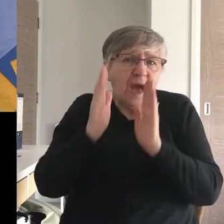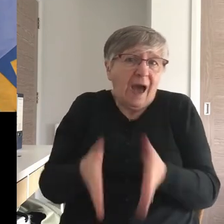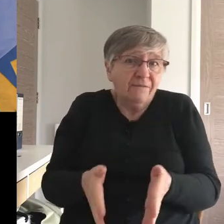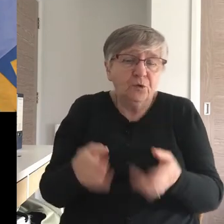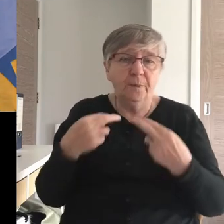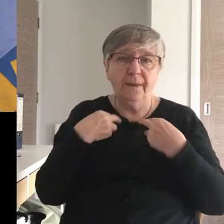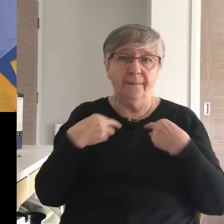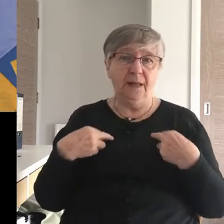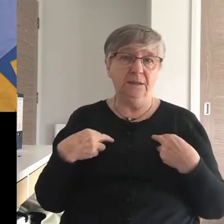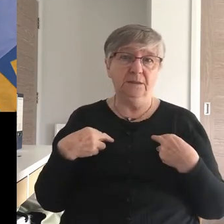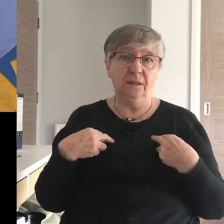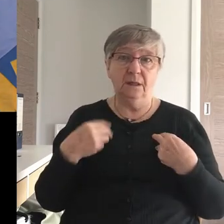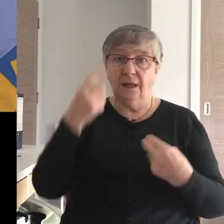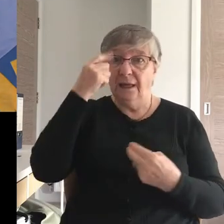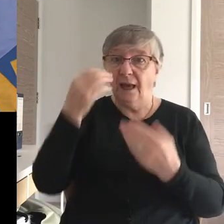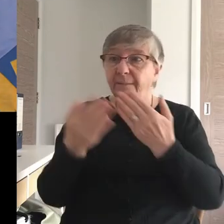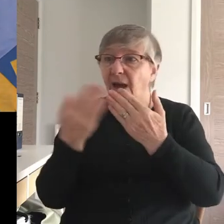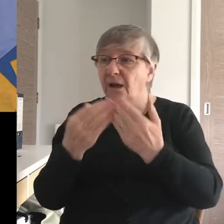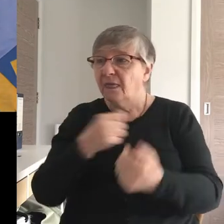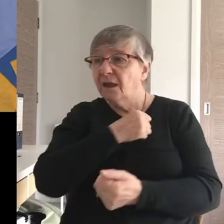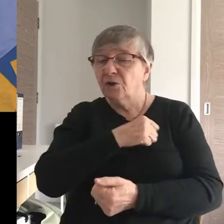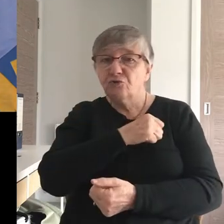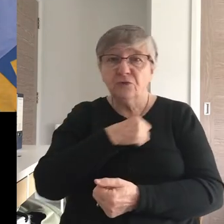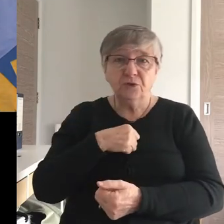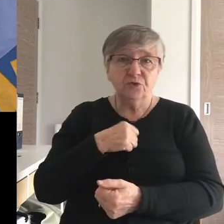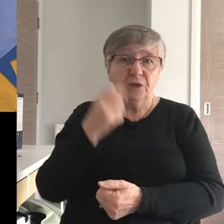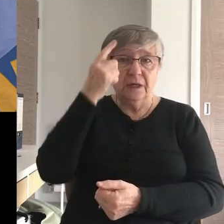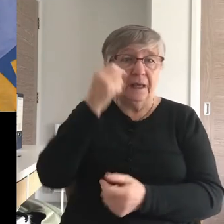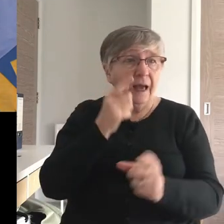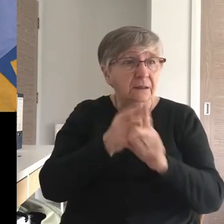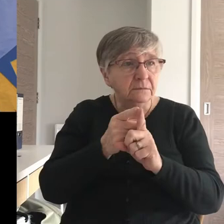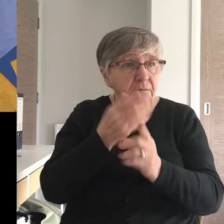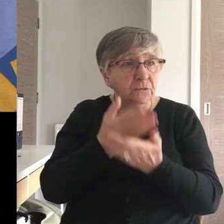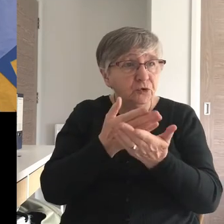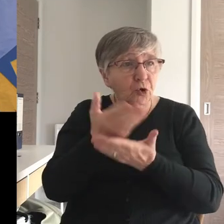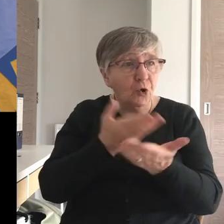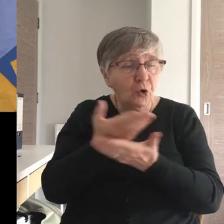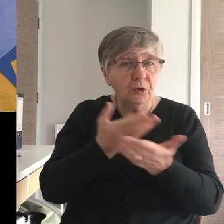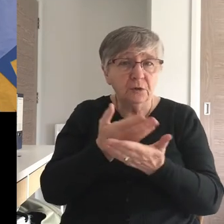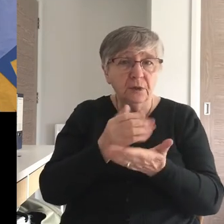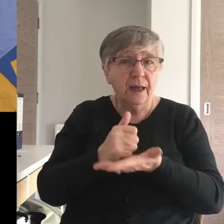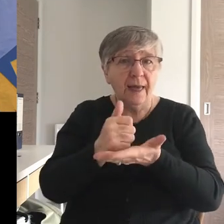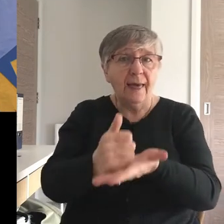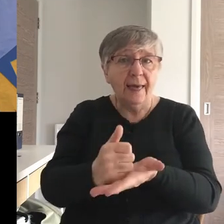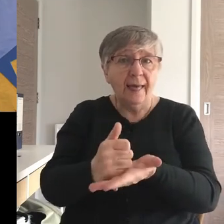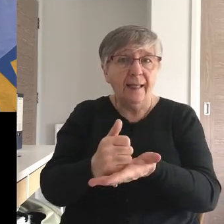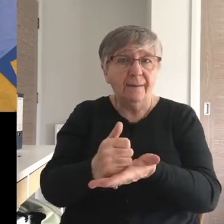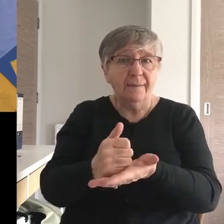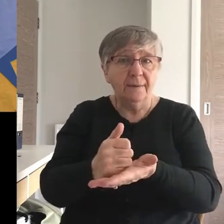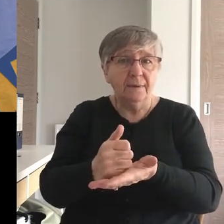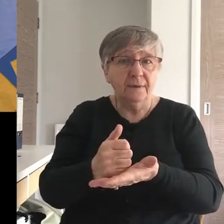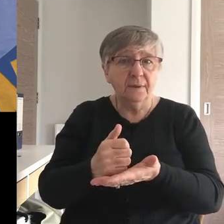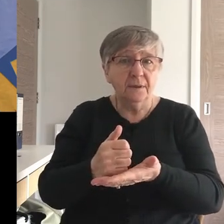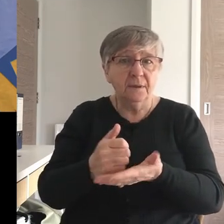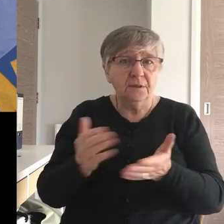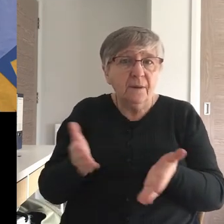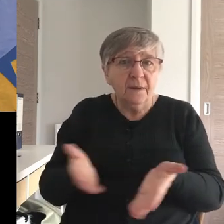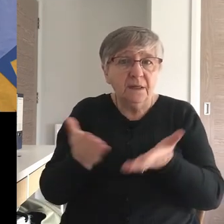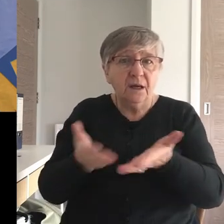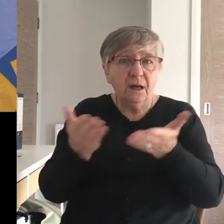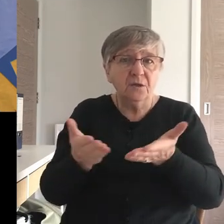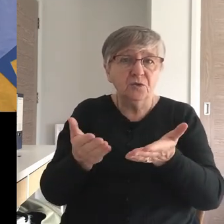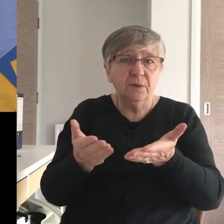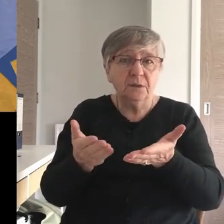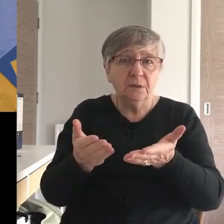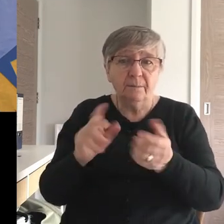It doesn't have to be me. It could be any other Christian that can help or give you some advice, some encouragement, something you